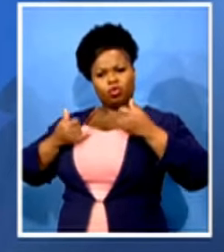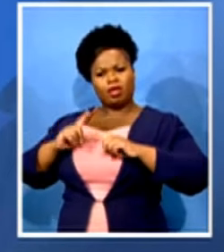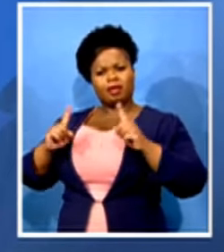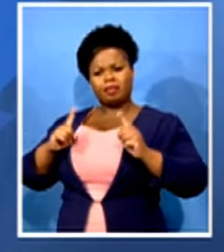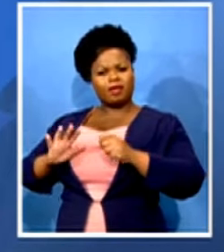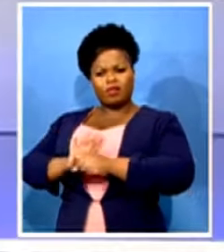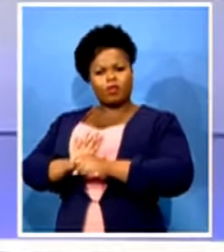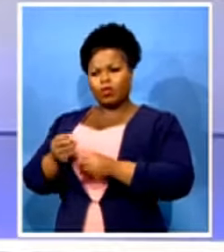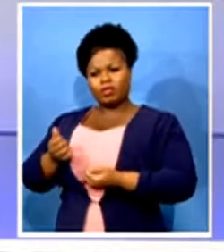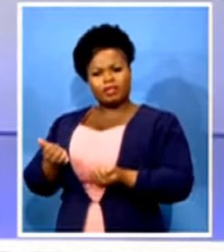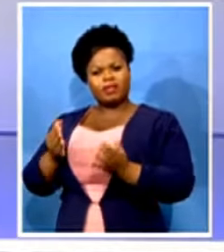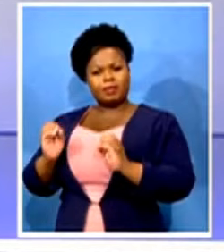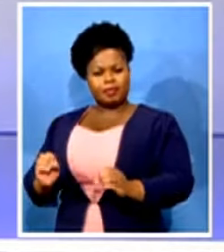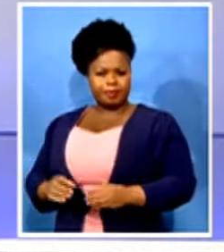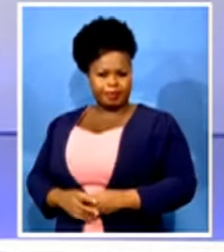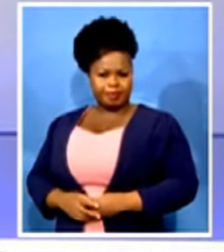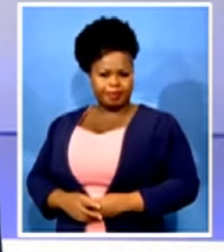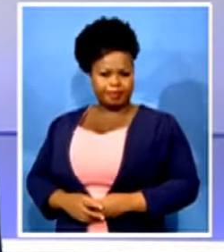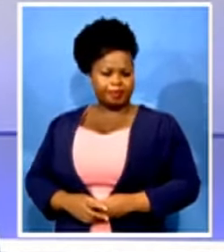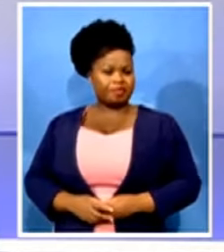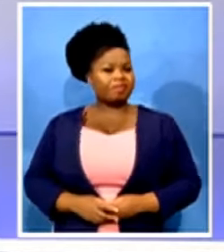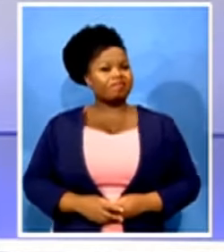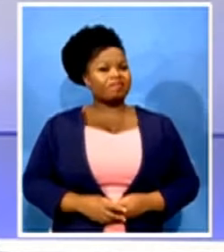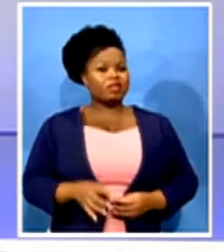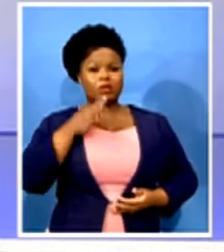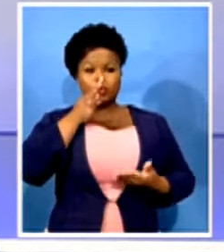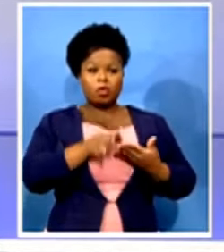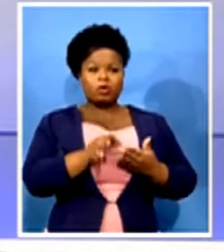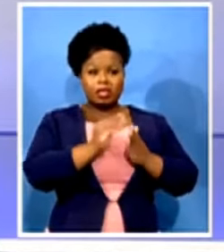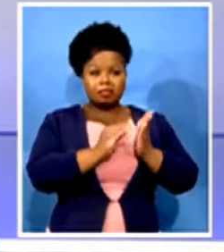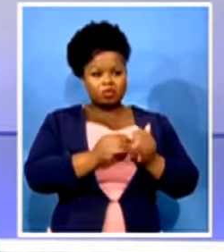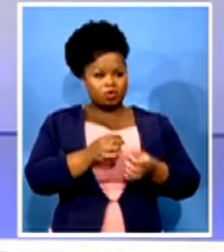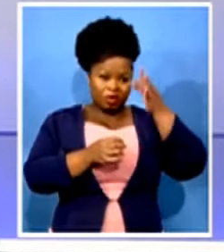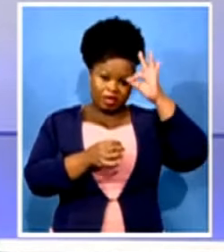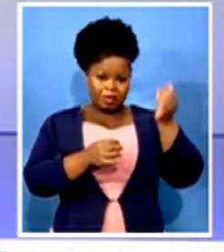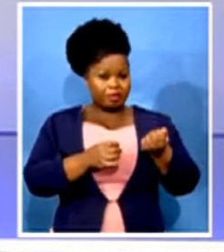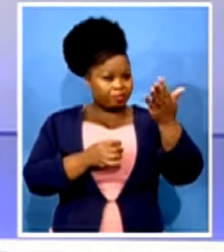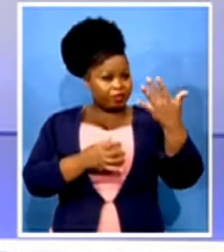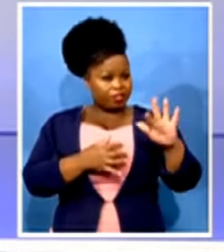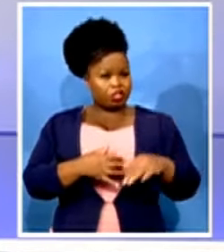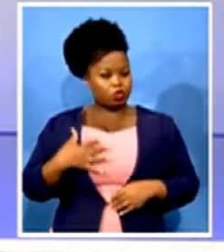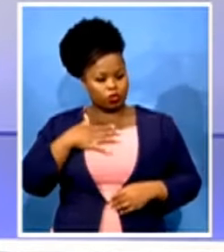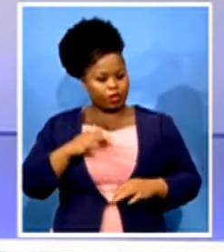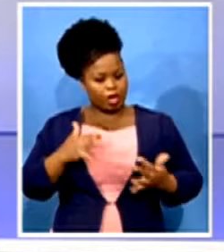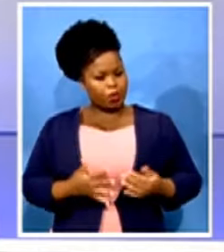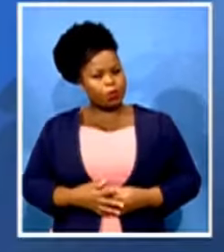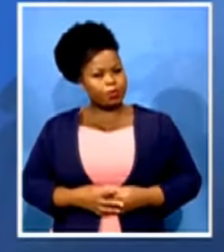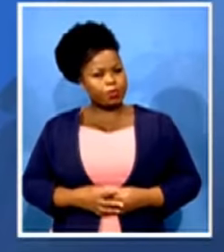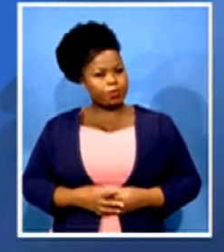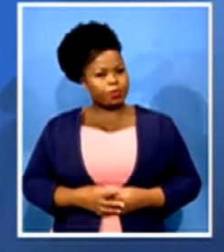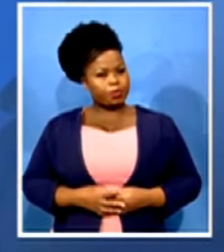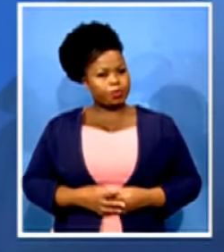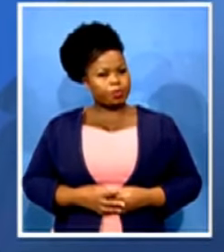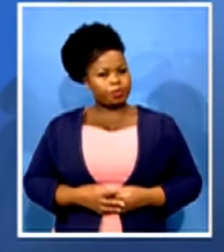Yeah. Have you put any proposals to government to present what you feel is a viable solution? You know, pre the